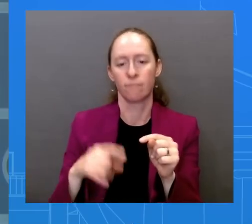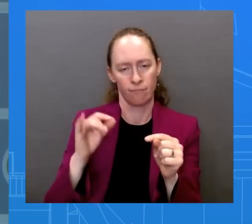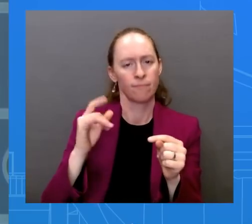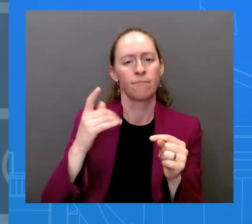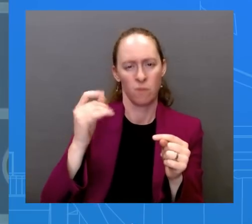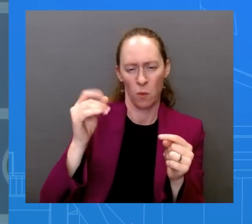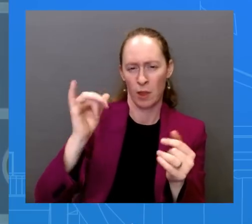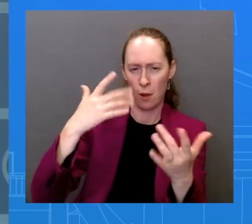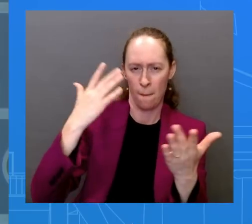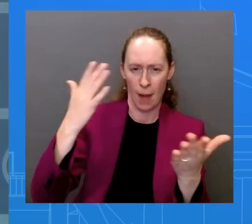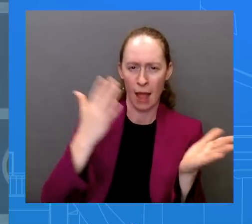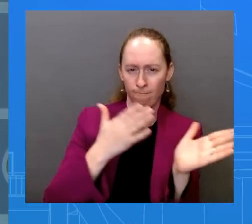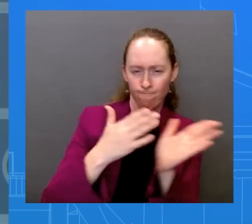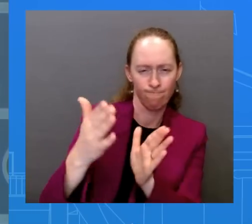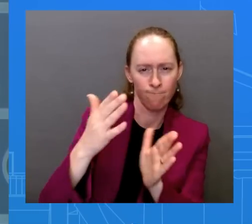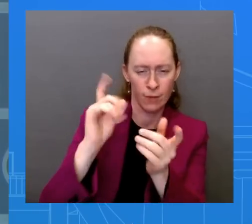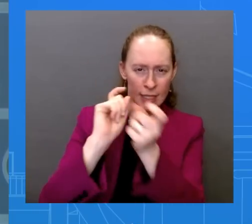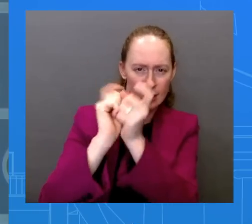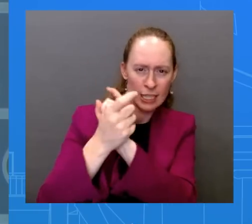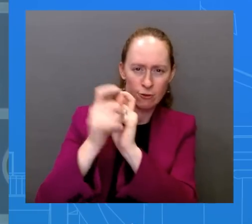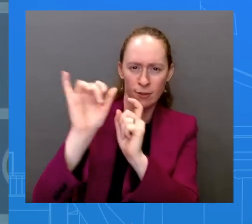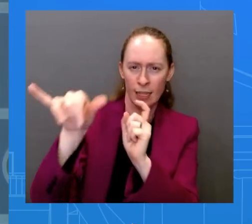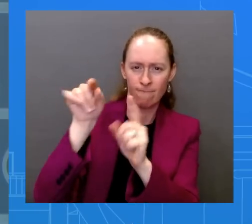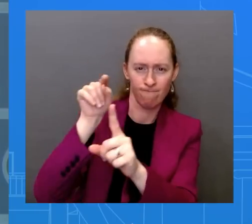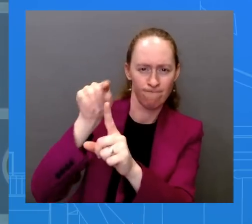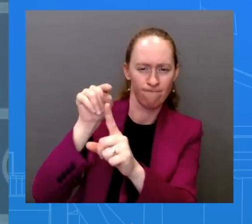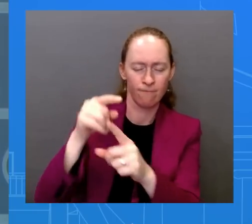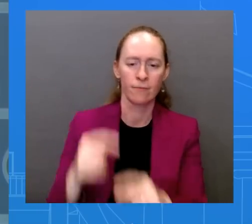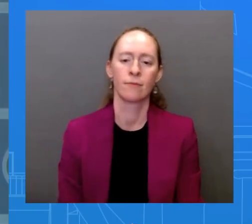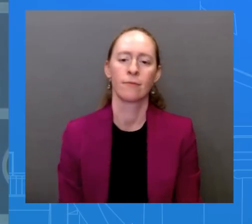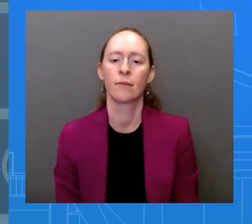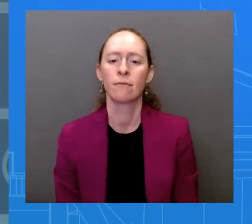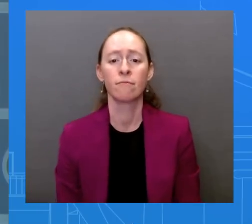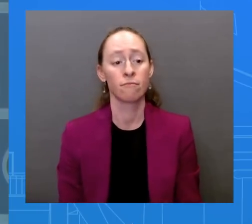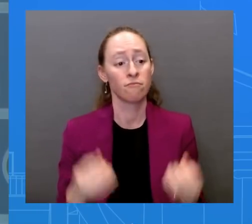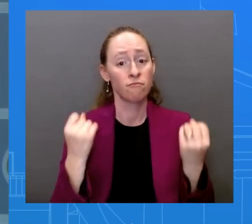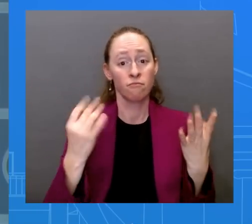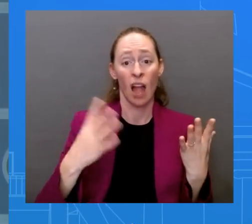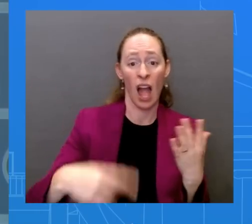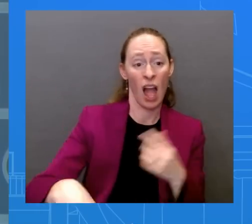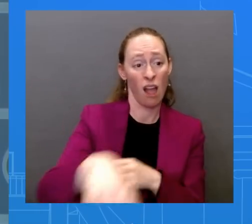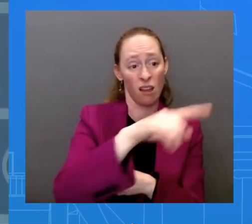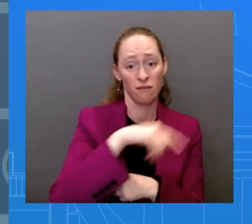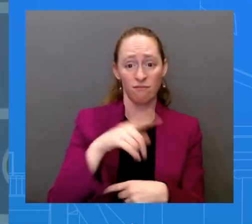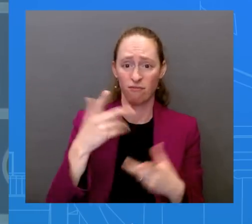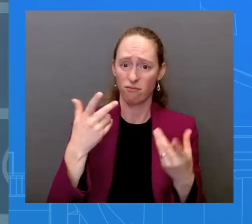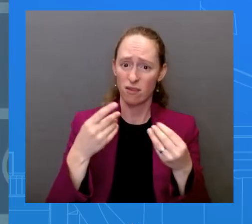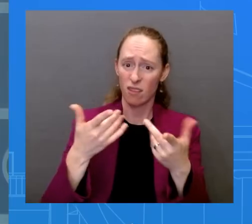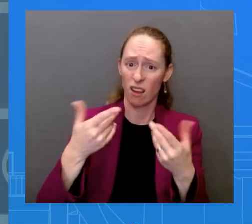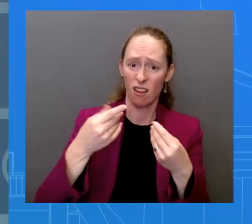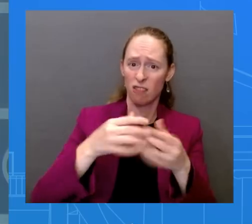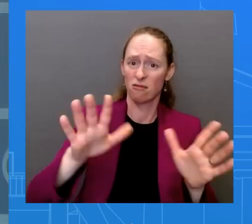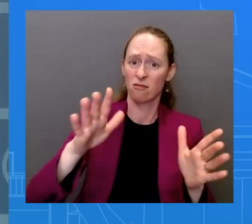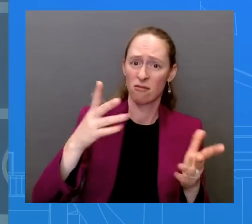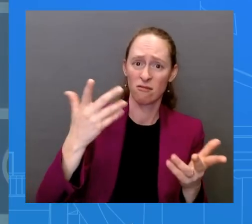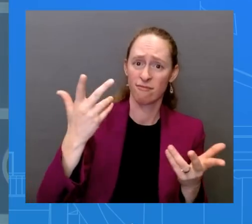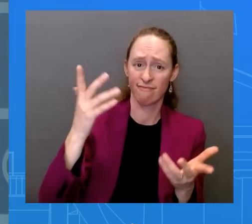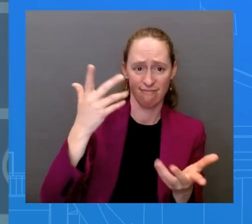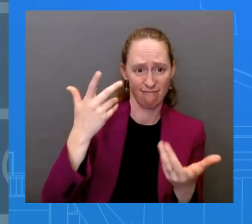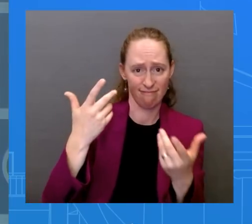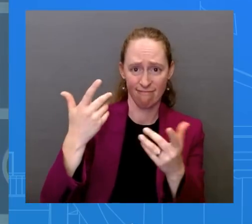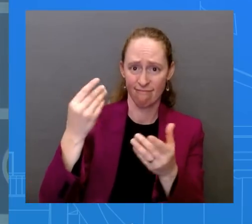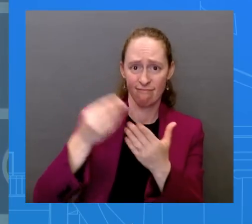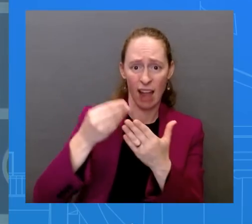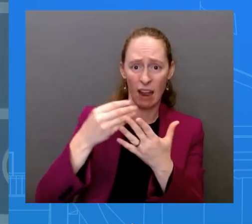the median American household loses an estimated $5,000 a year due to lack of competition.